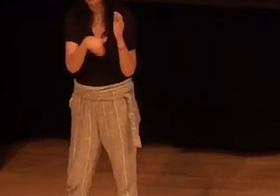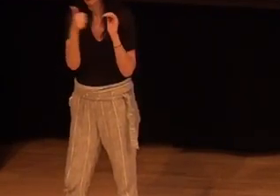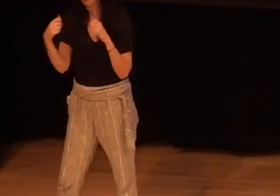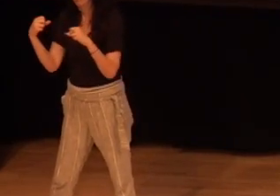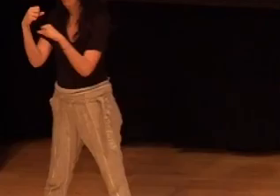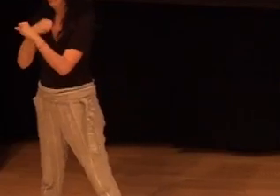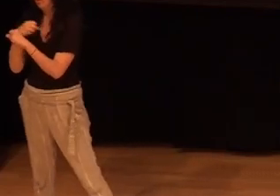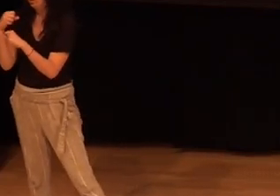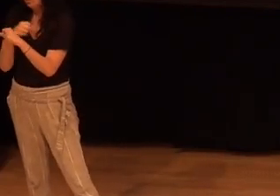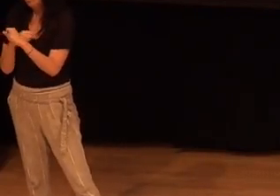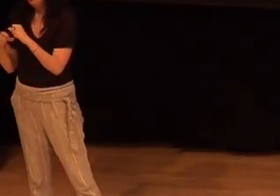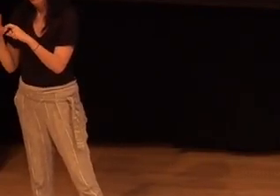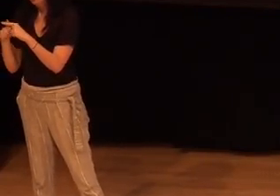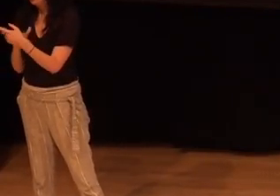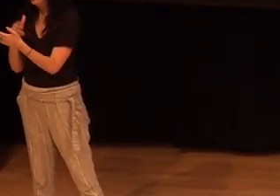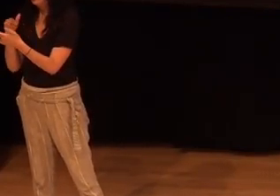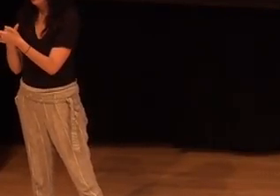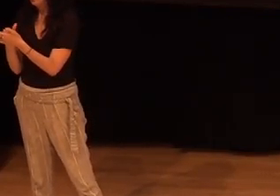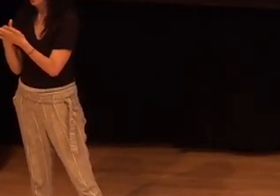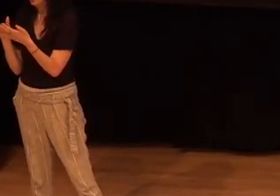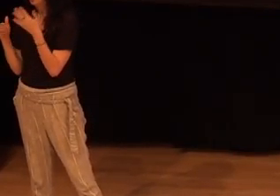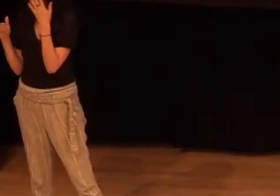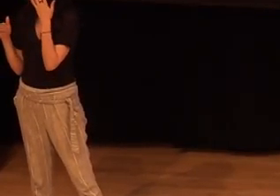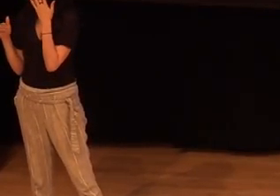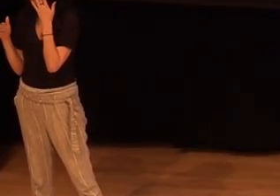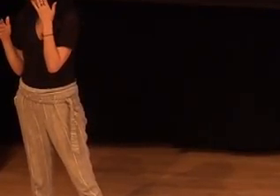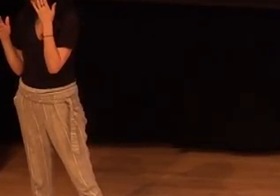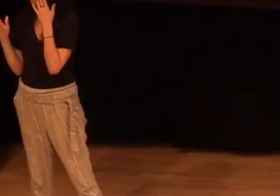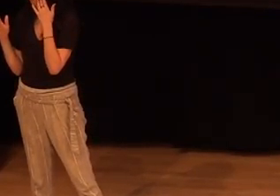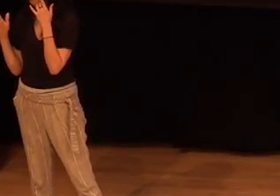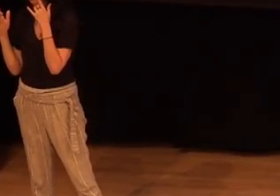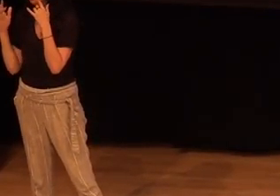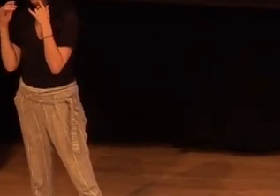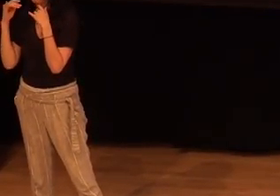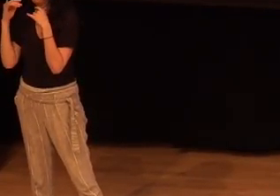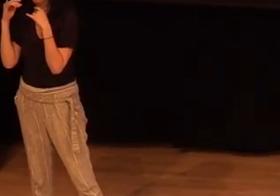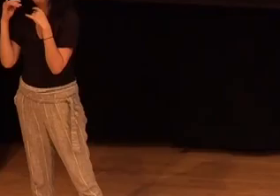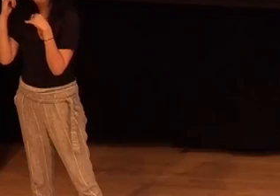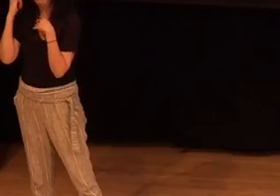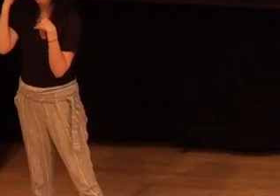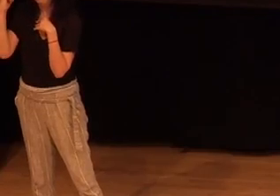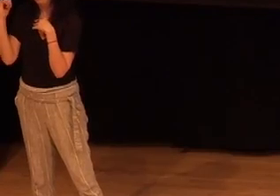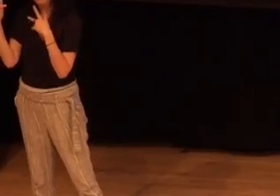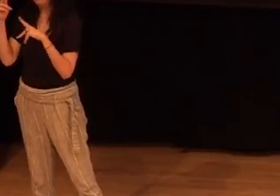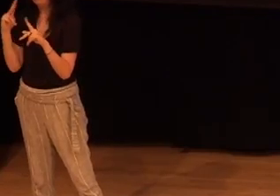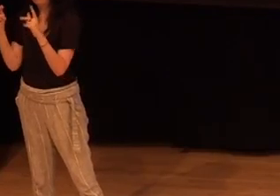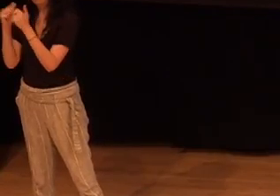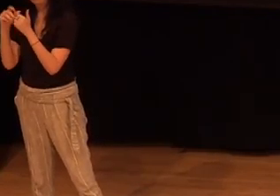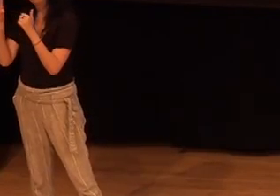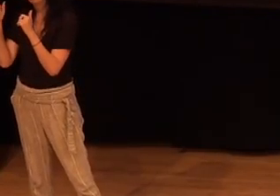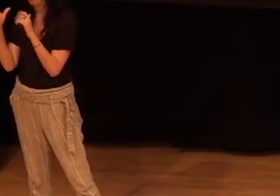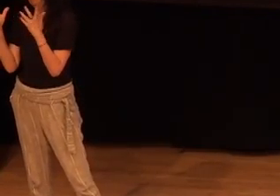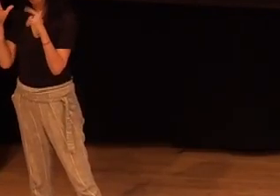piece, the other big fight is against this mythic image that people with disabilities are helpless and